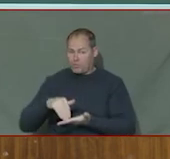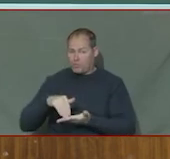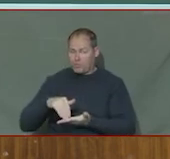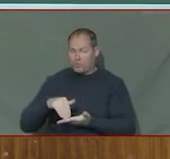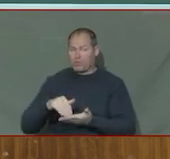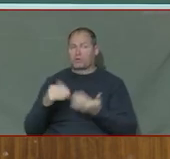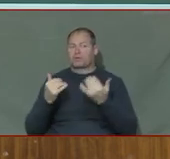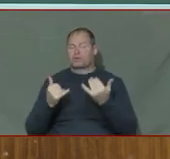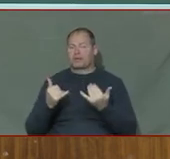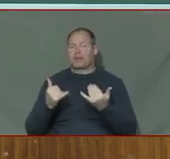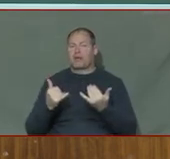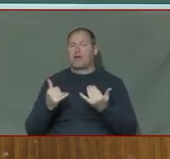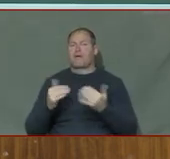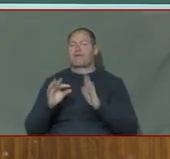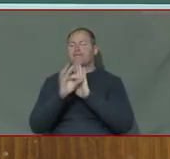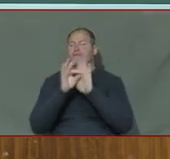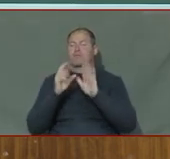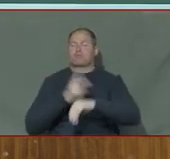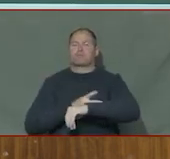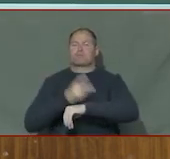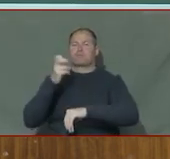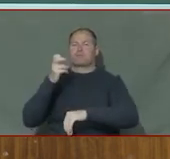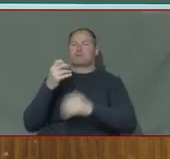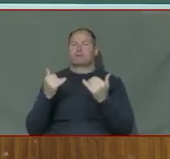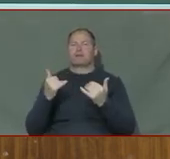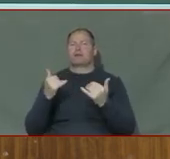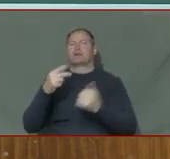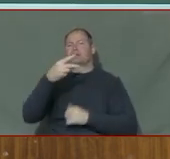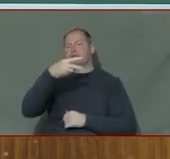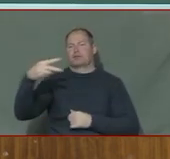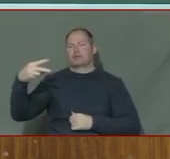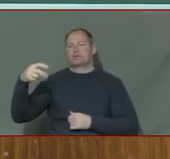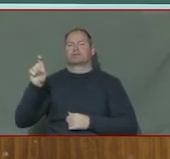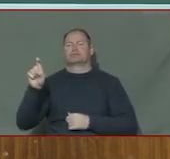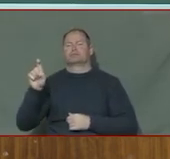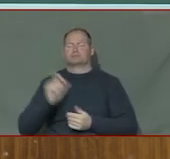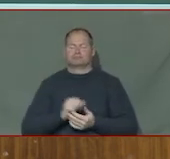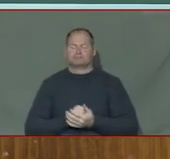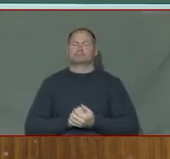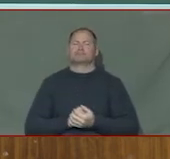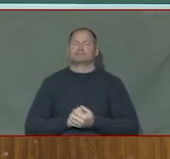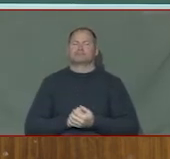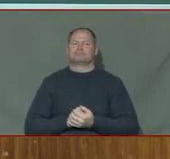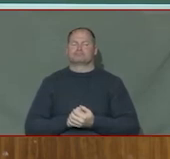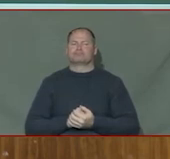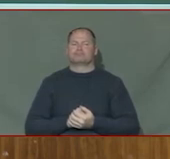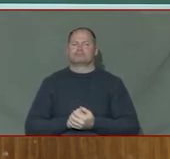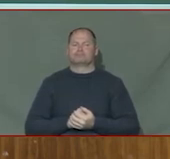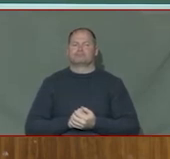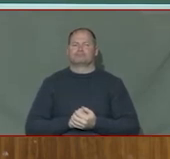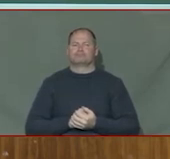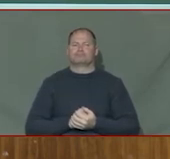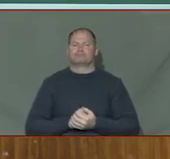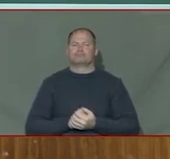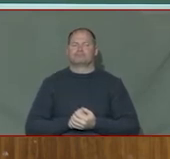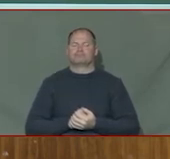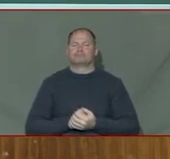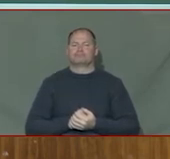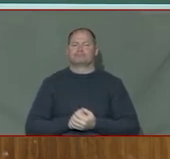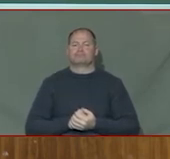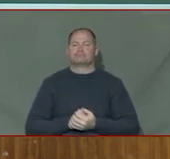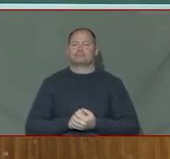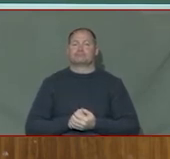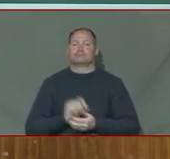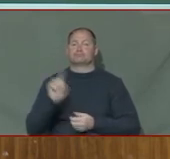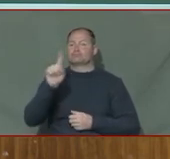differentiate the formula and then we let it equal to x. So we gain 2. They are asking